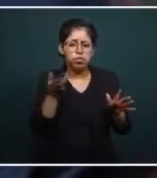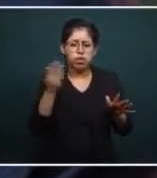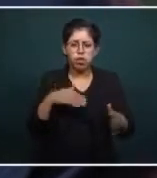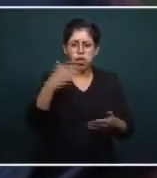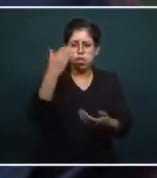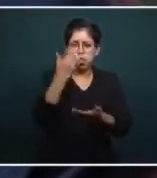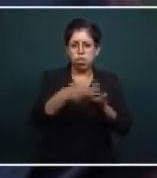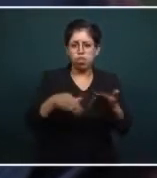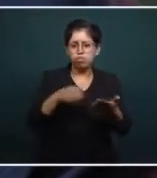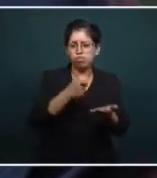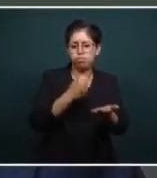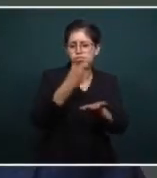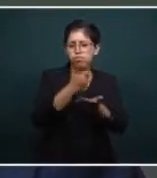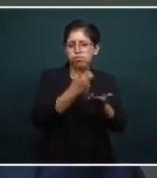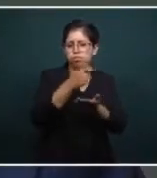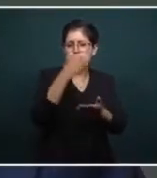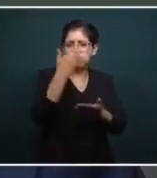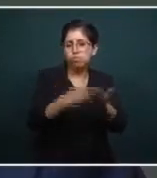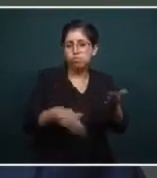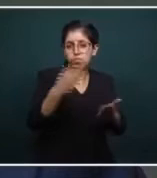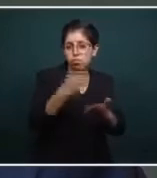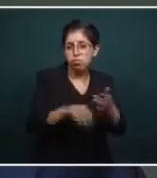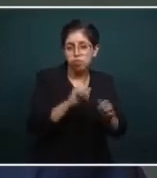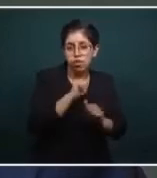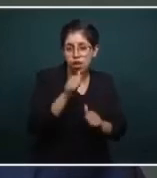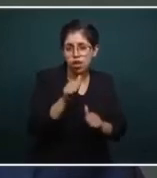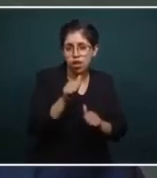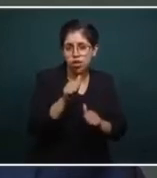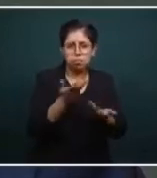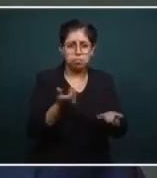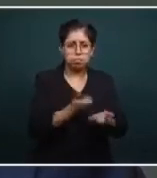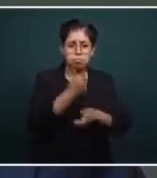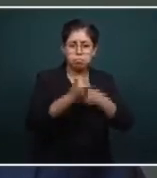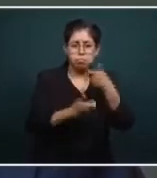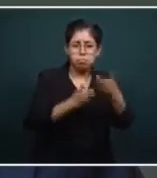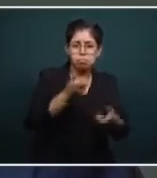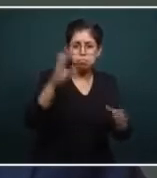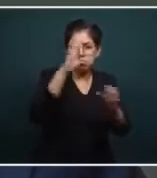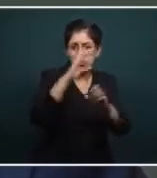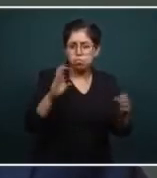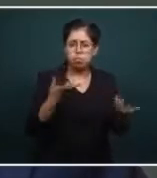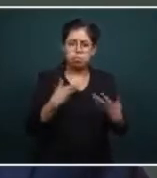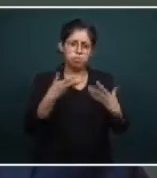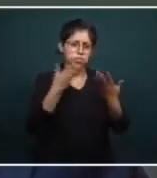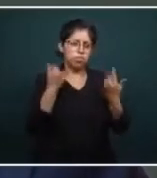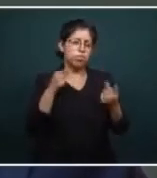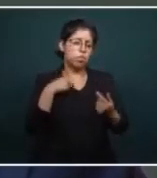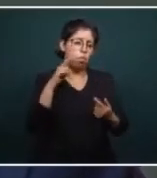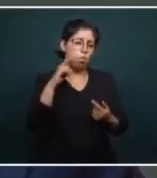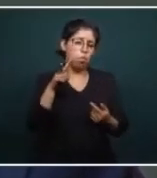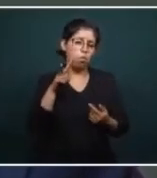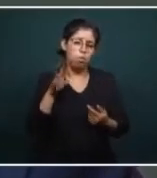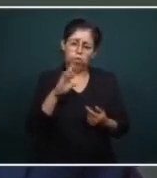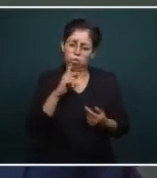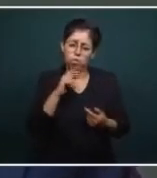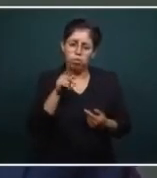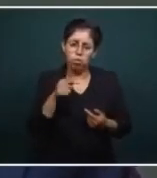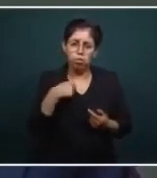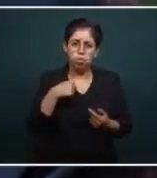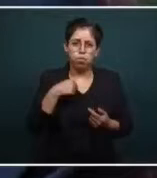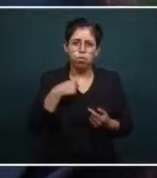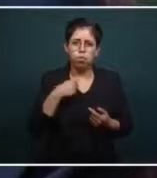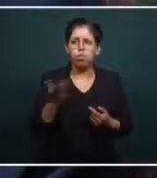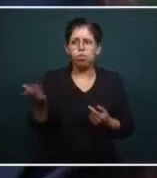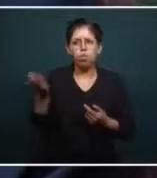that there be reduciendo el presupuesto reducing the budget destinado a la cultura that's y al destined for cine. culture and Voy, de todas maneras, cinematography. a But